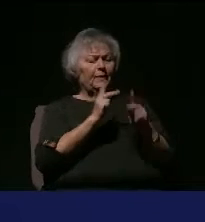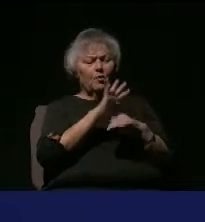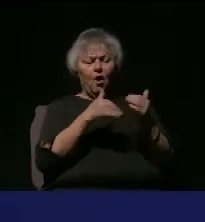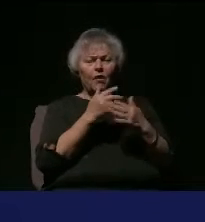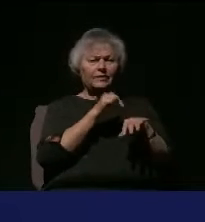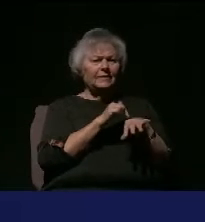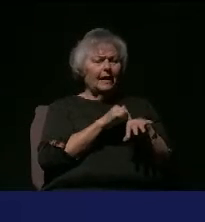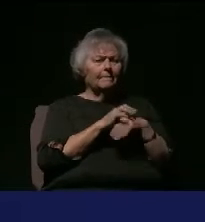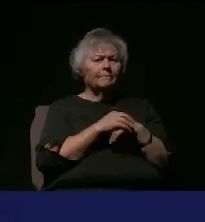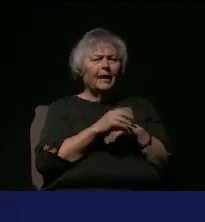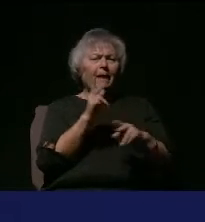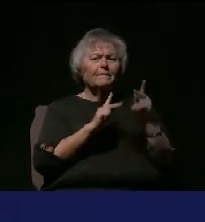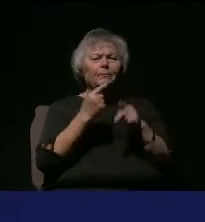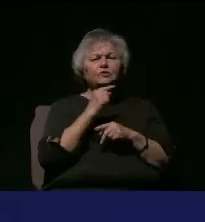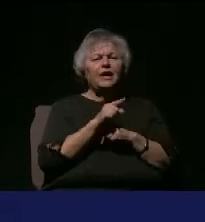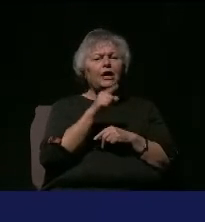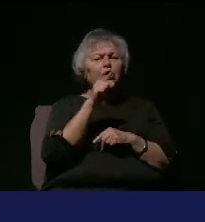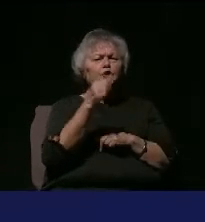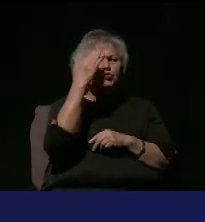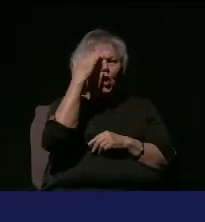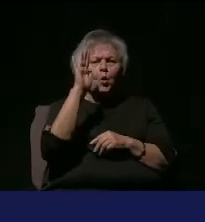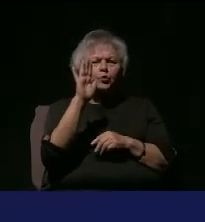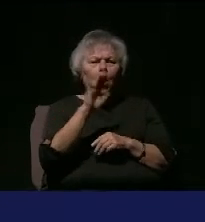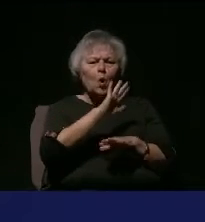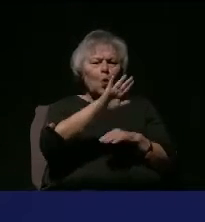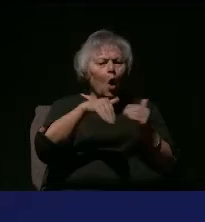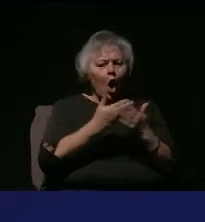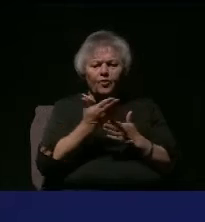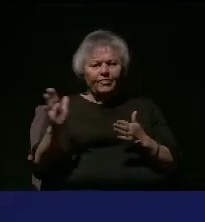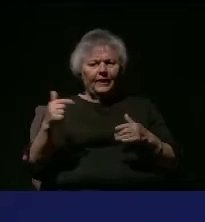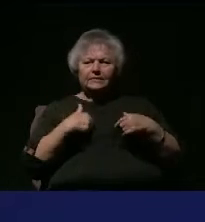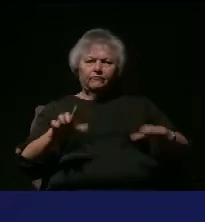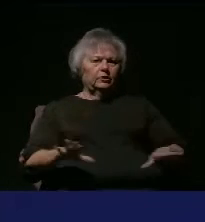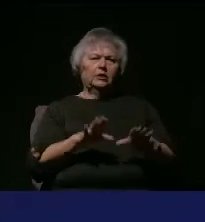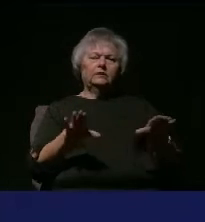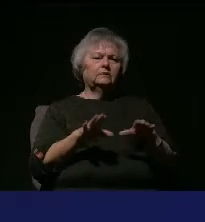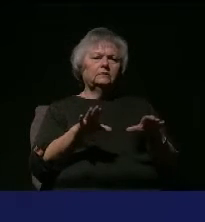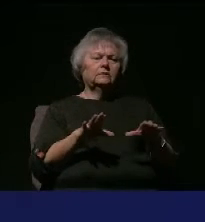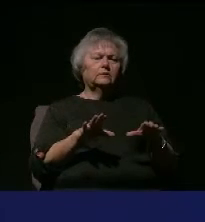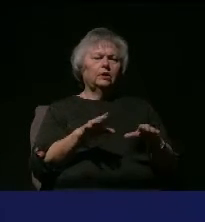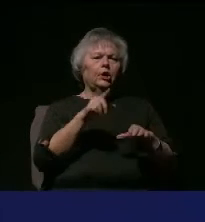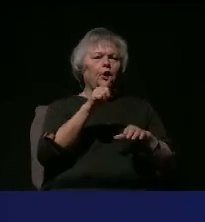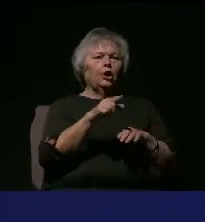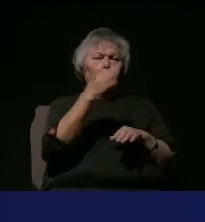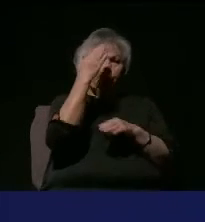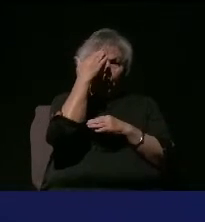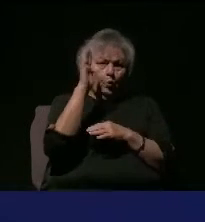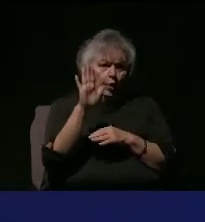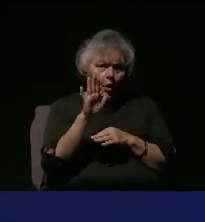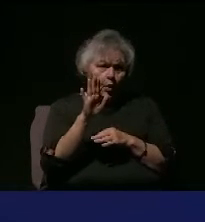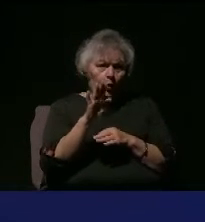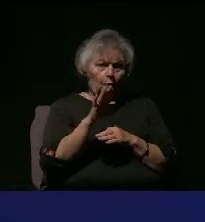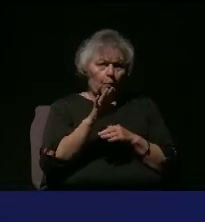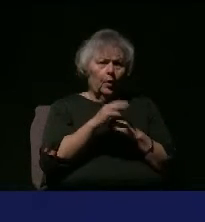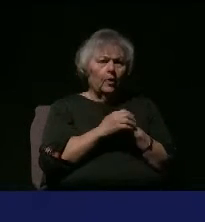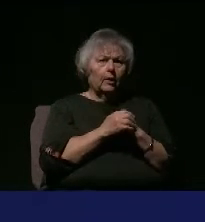know my life. You don't know what I've done. You don't know how far I've drifted. You don't know how I treated this person." And you know what? It's not necessary